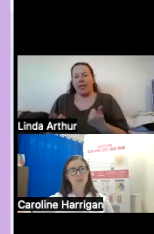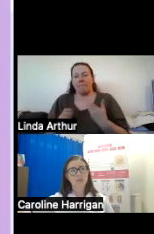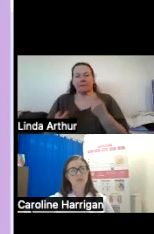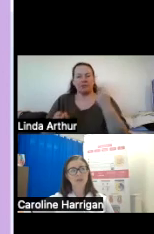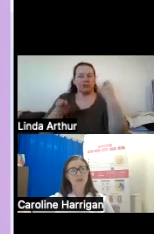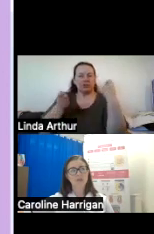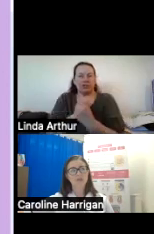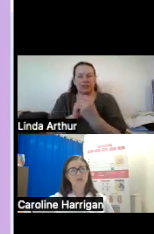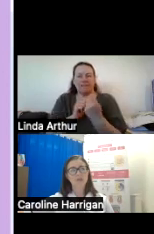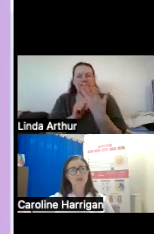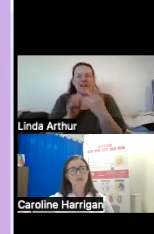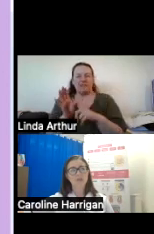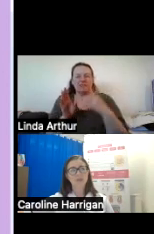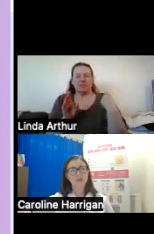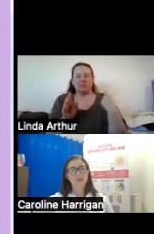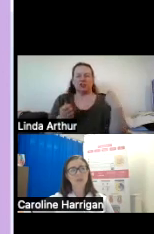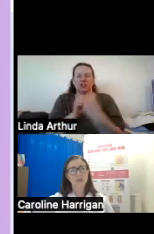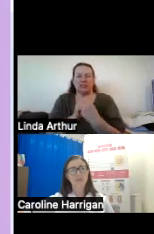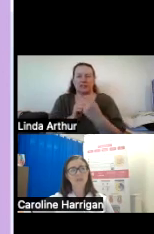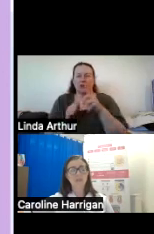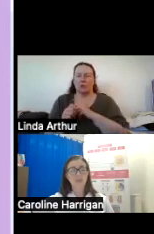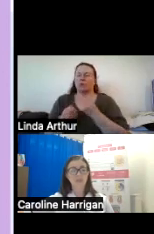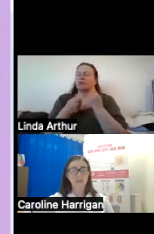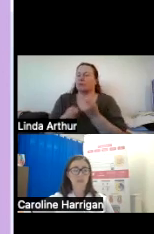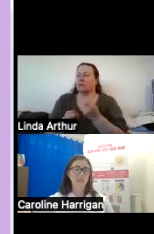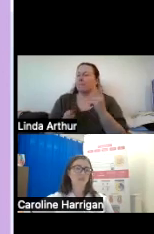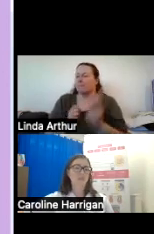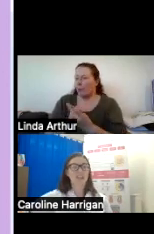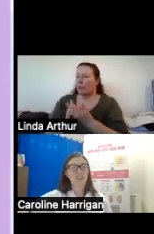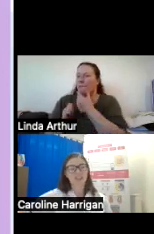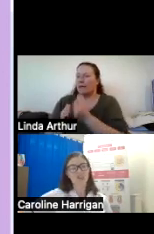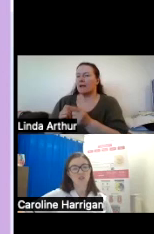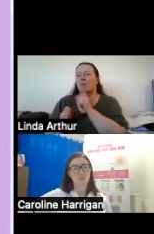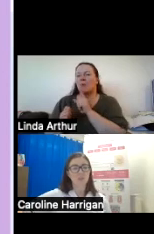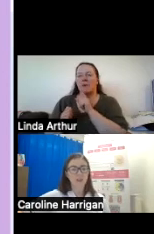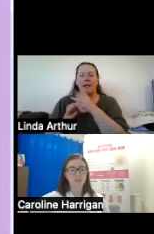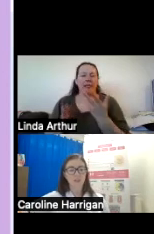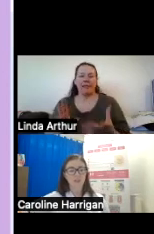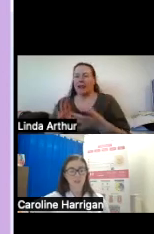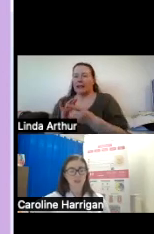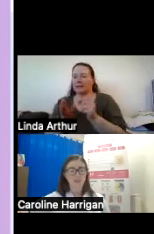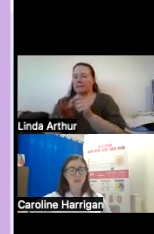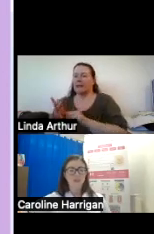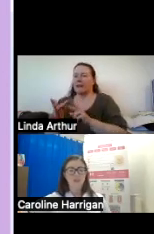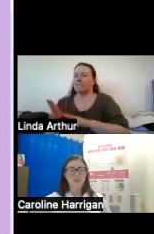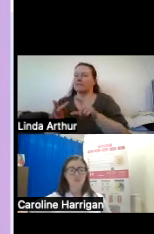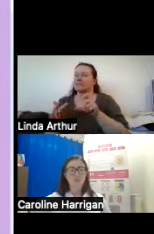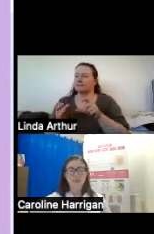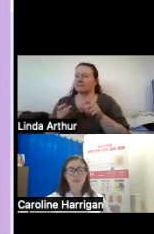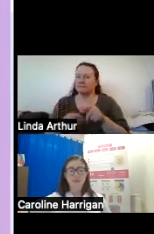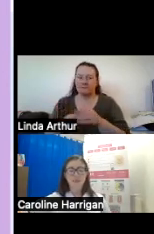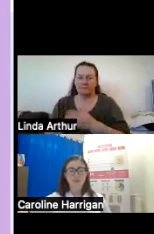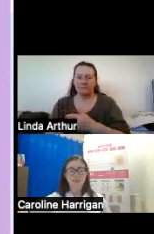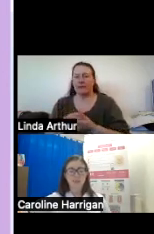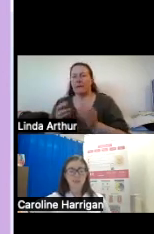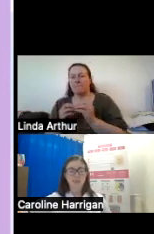maybe in the last 5 years because we do treat male and females, and it's just anything to do with the pelvic region. So